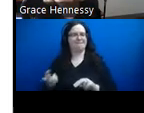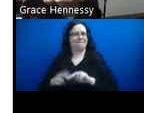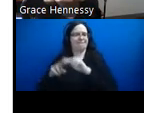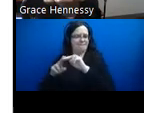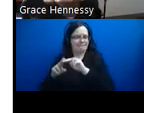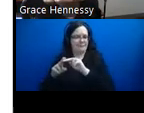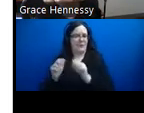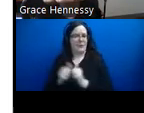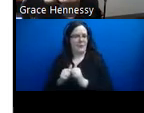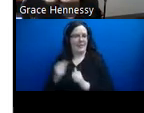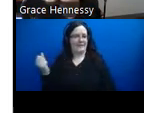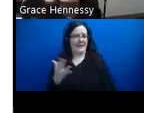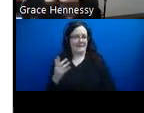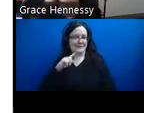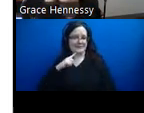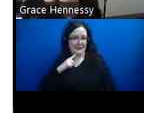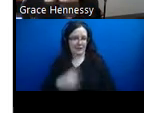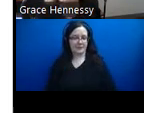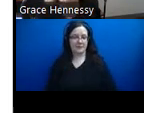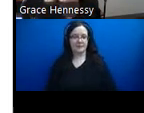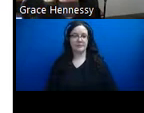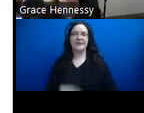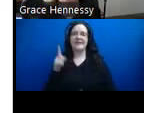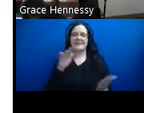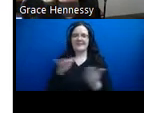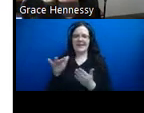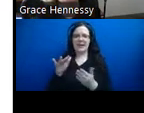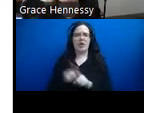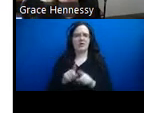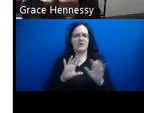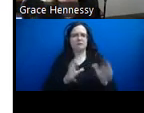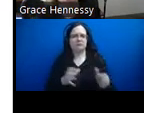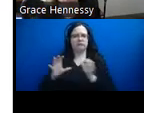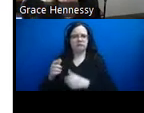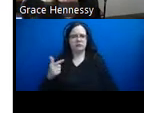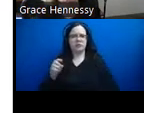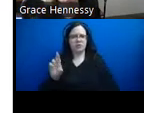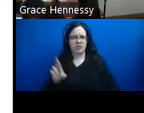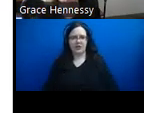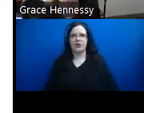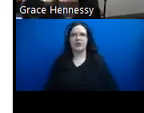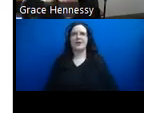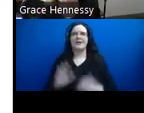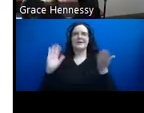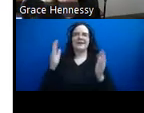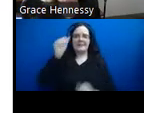increases. What they did in this study as well is they broke it down into gender. So just looking in